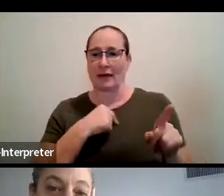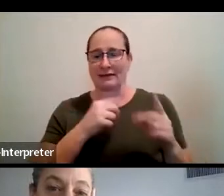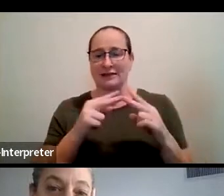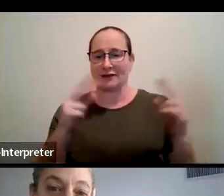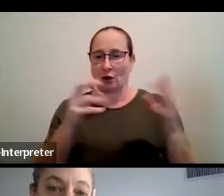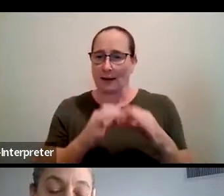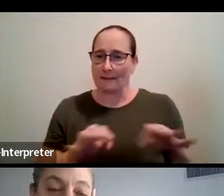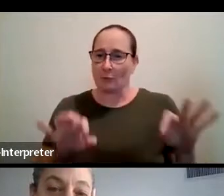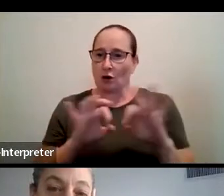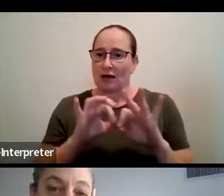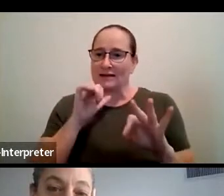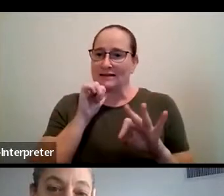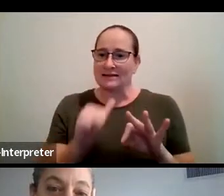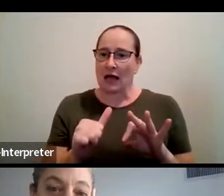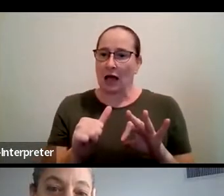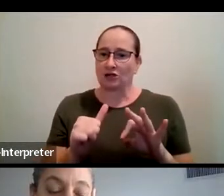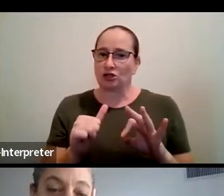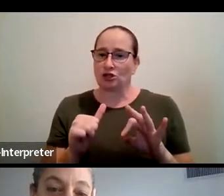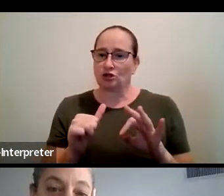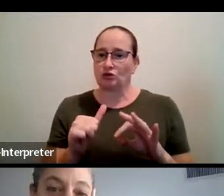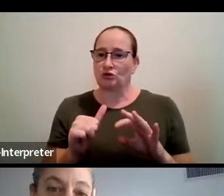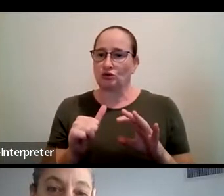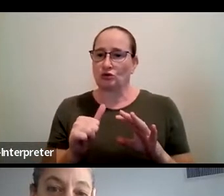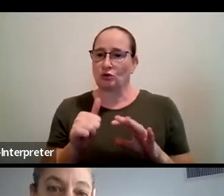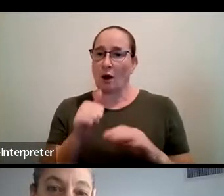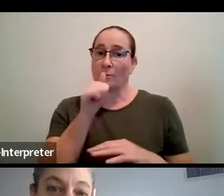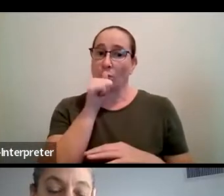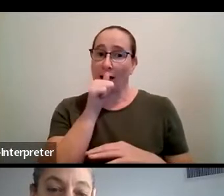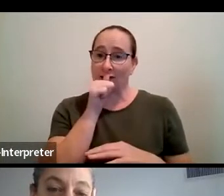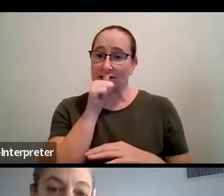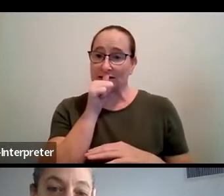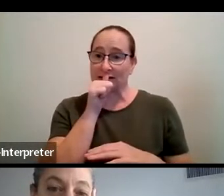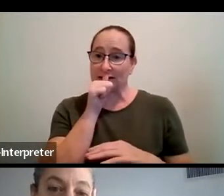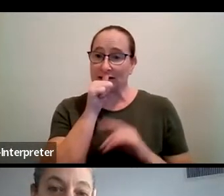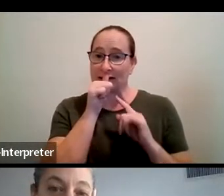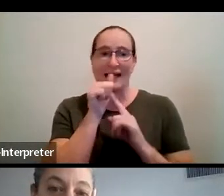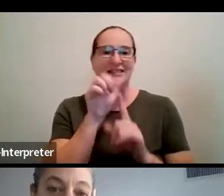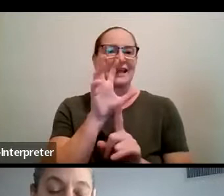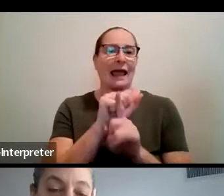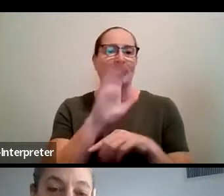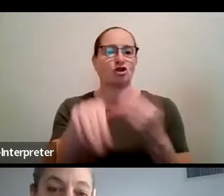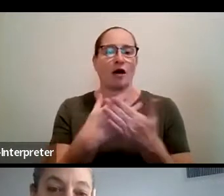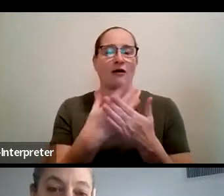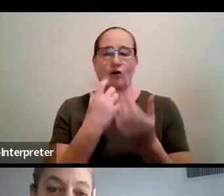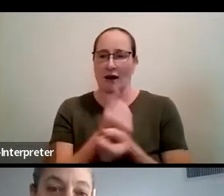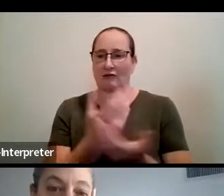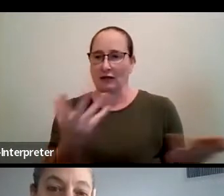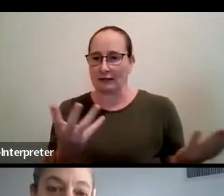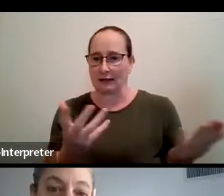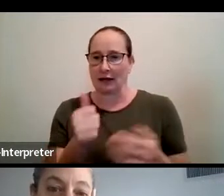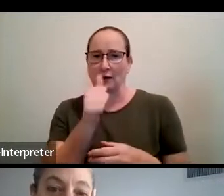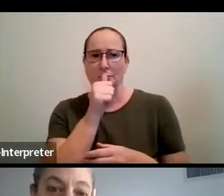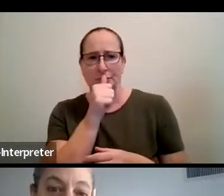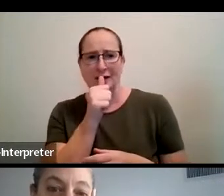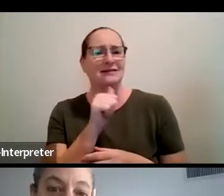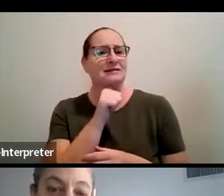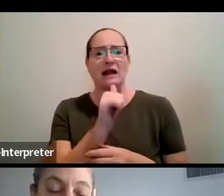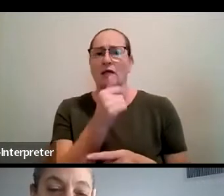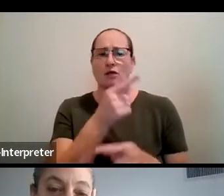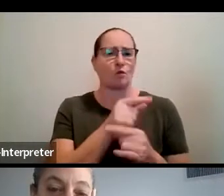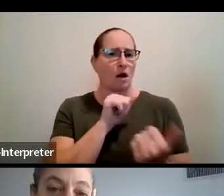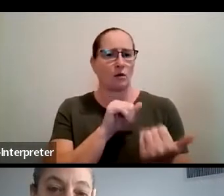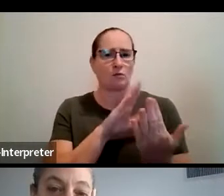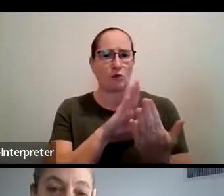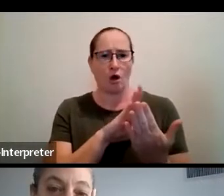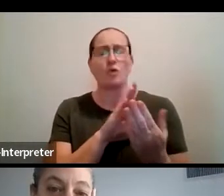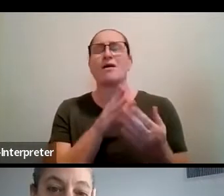important not to collapse privacy as the catch-all for everything. It's actually an incorrect approach and causes a